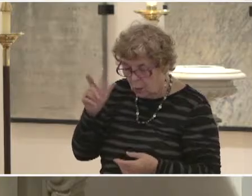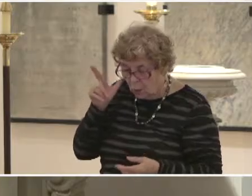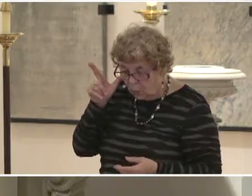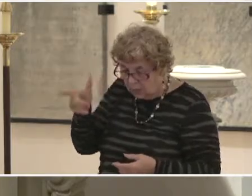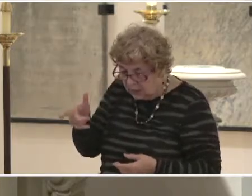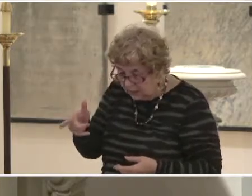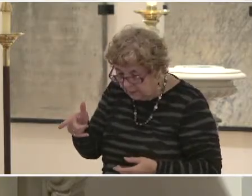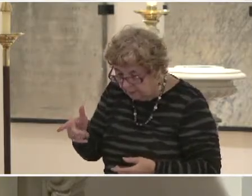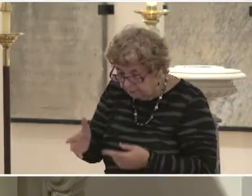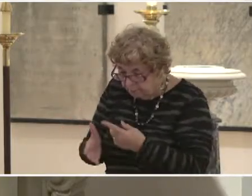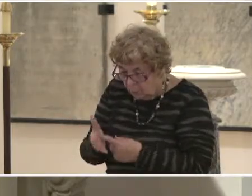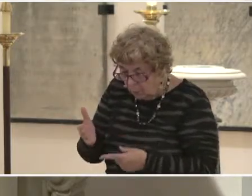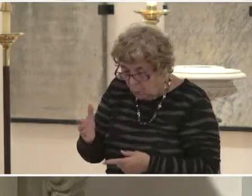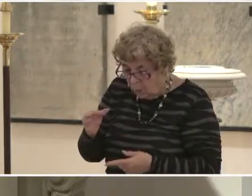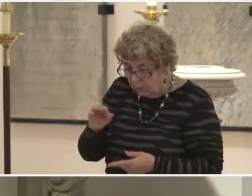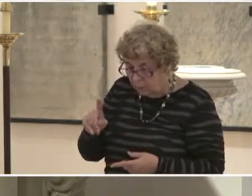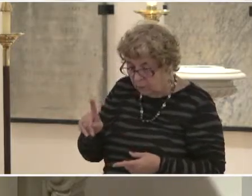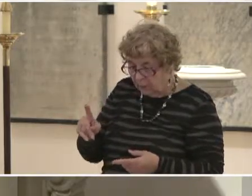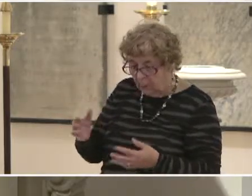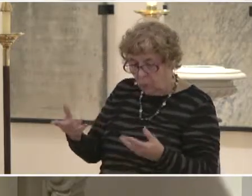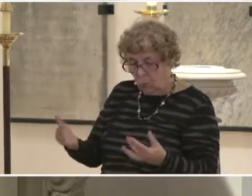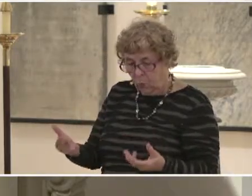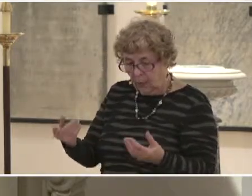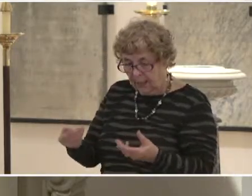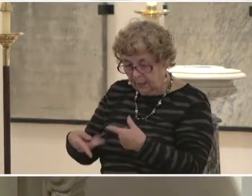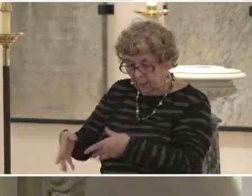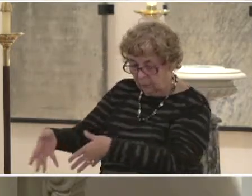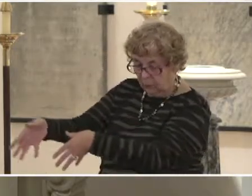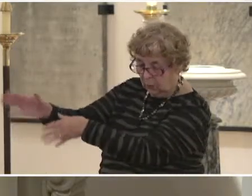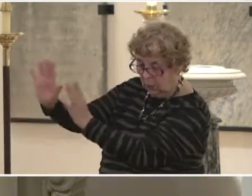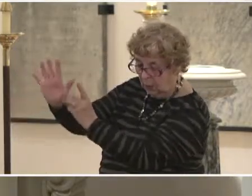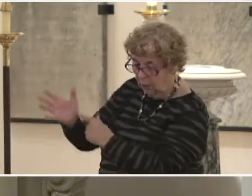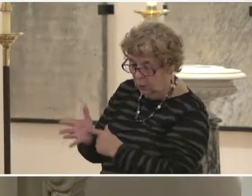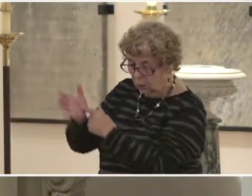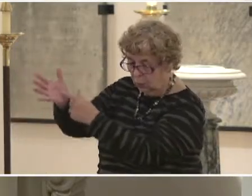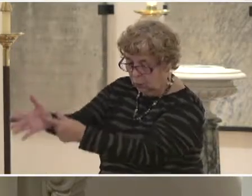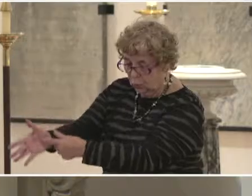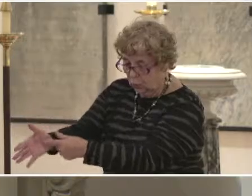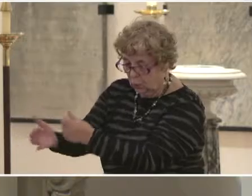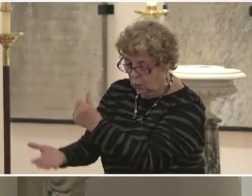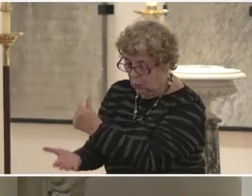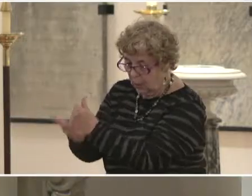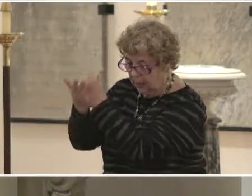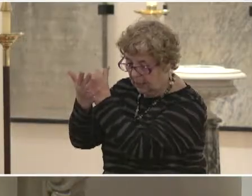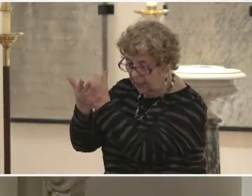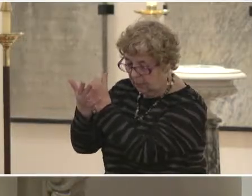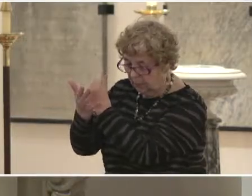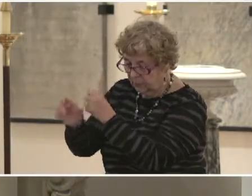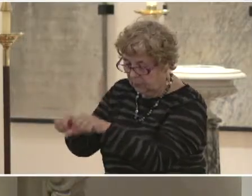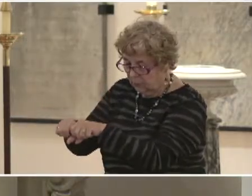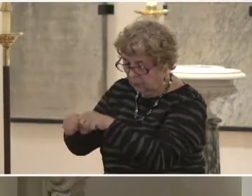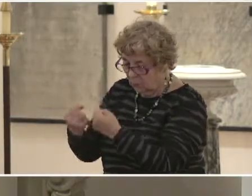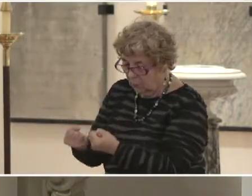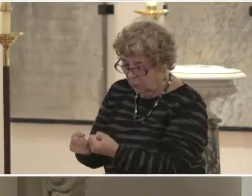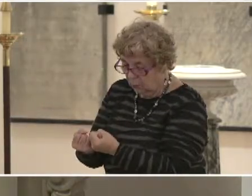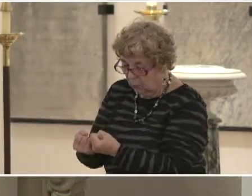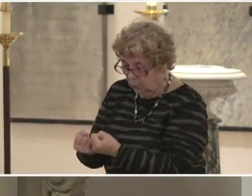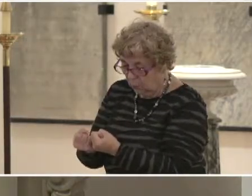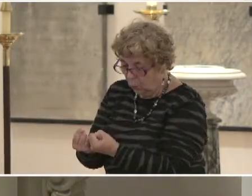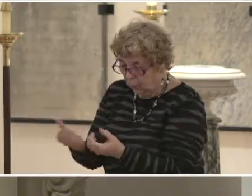what if faith isn't meant to take away our doubt and struggles? What if faith doesn't give us